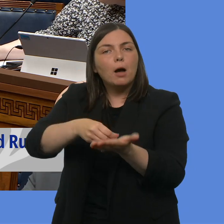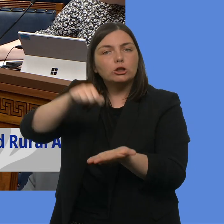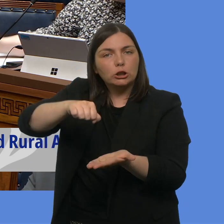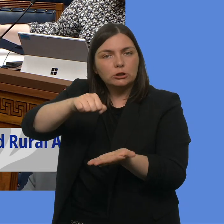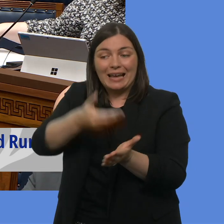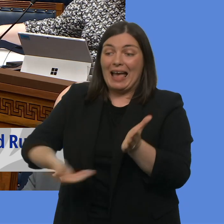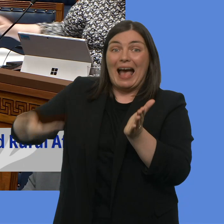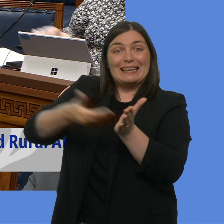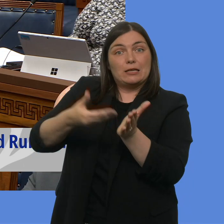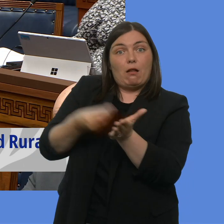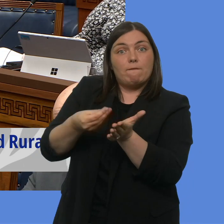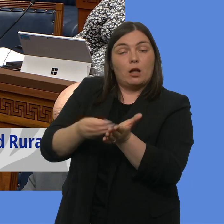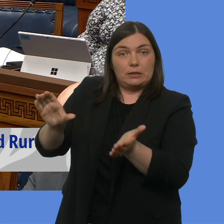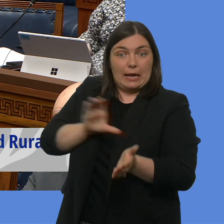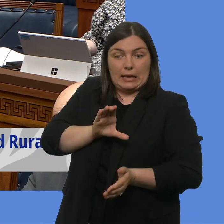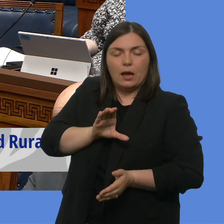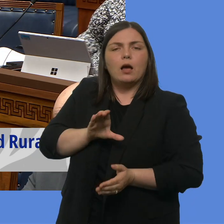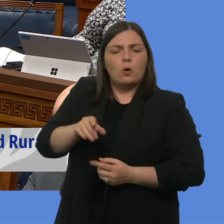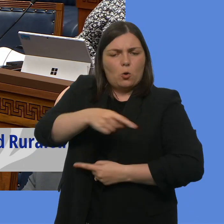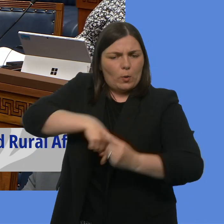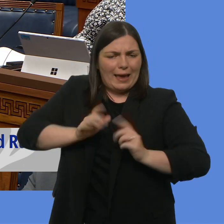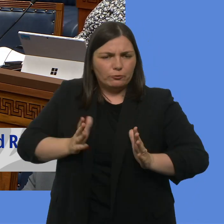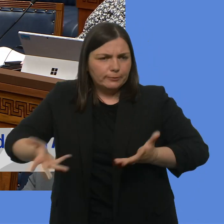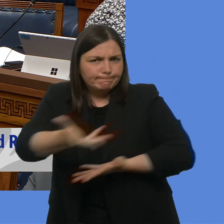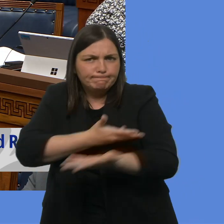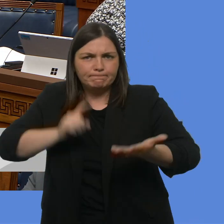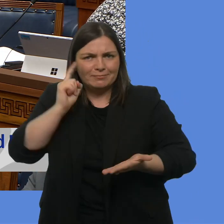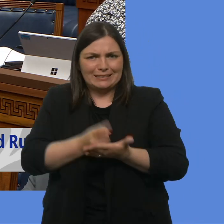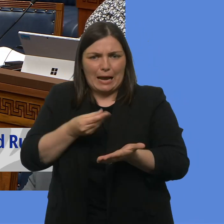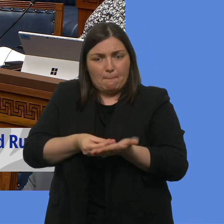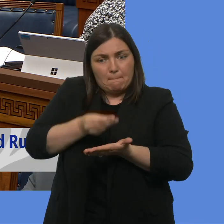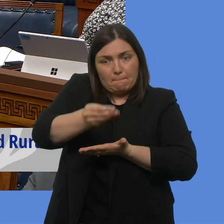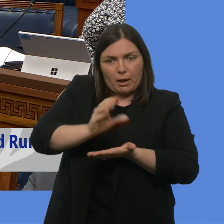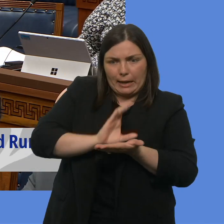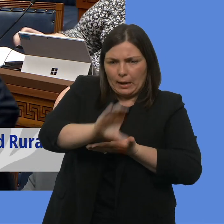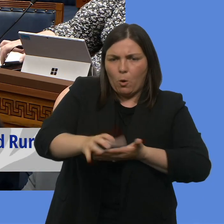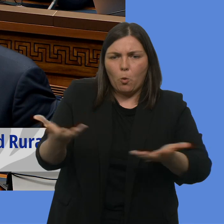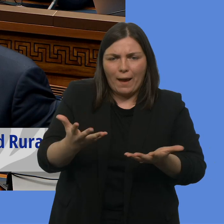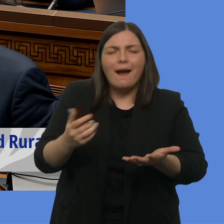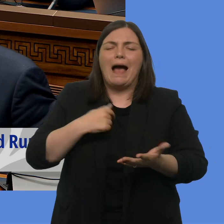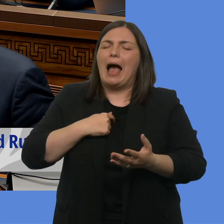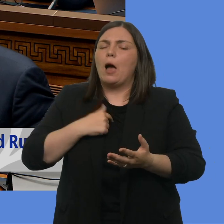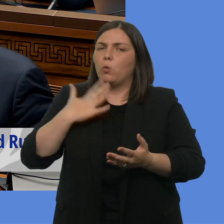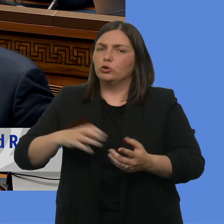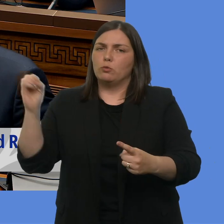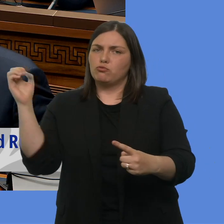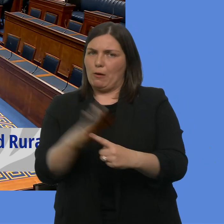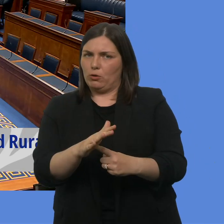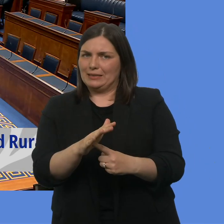to spend that, but it would be my strong desire to ensure that we prioritise wastewater infrastructure for capital investment. Andrew Muir.